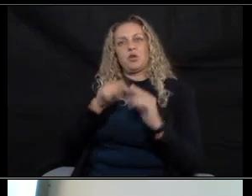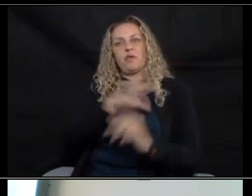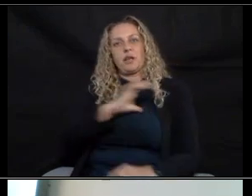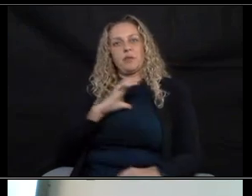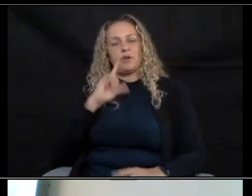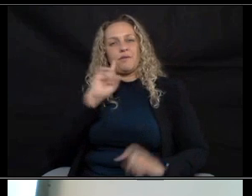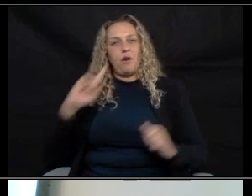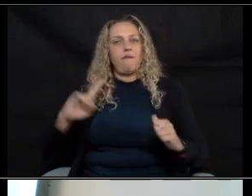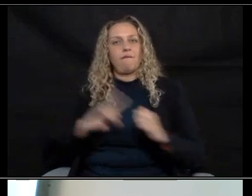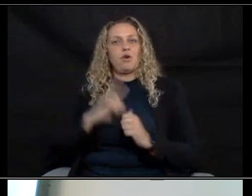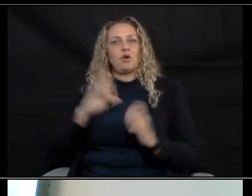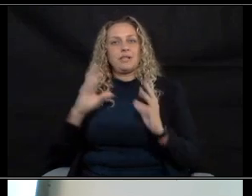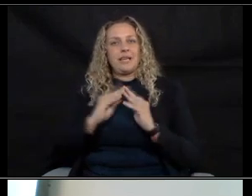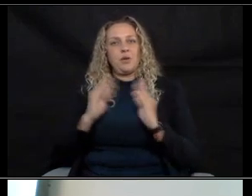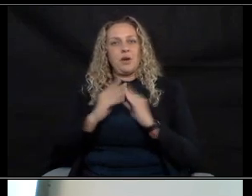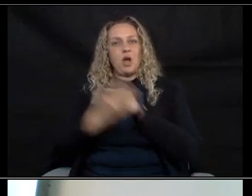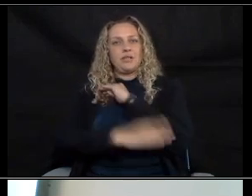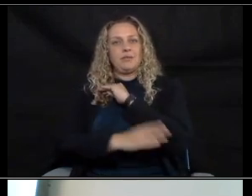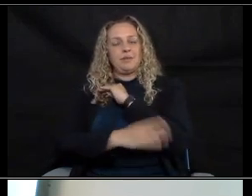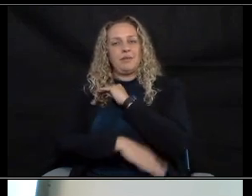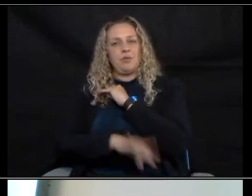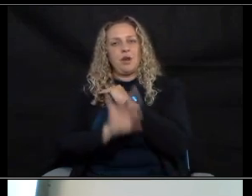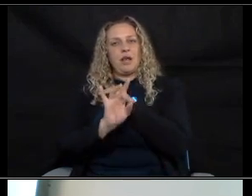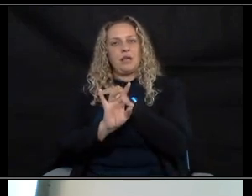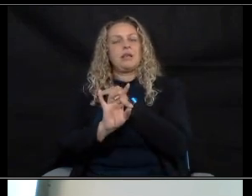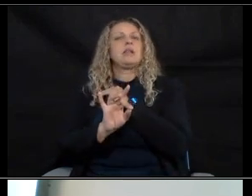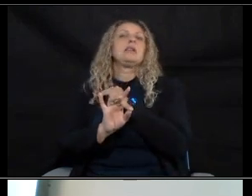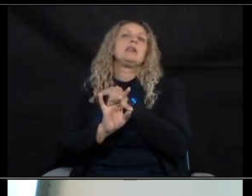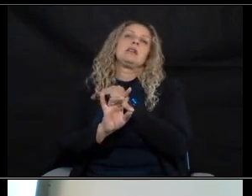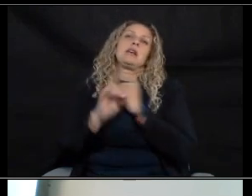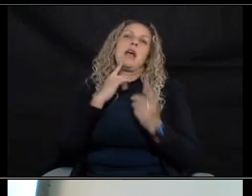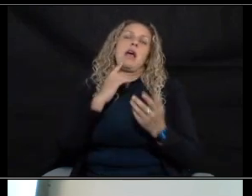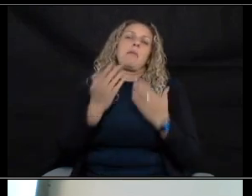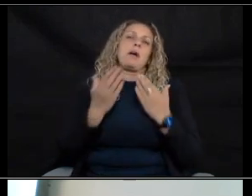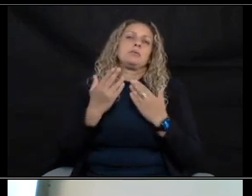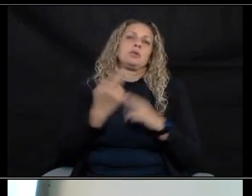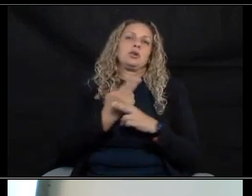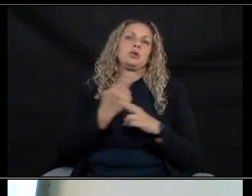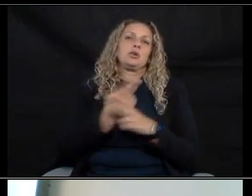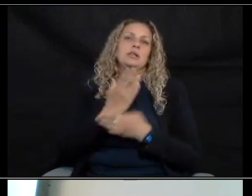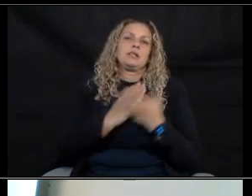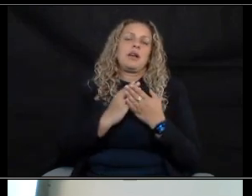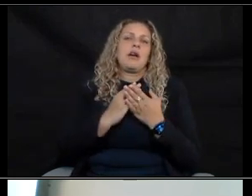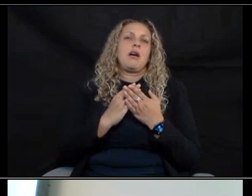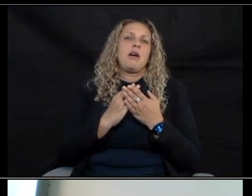for our first hearing on September 8th, and possibly utilizing some